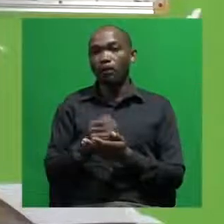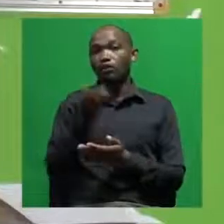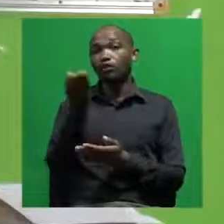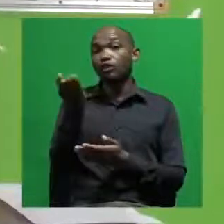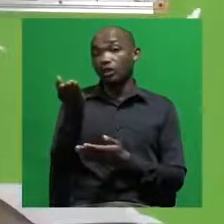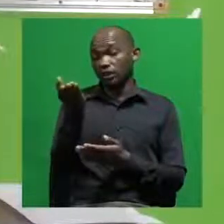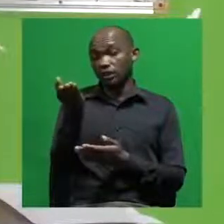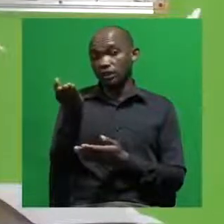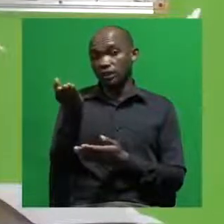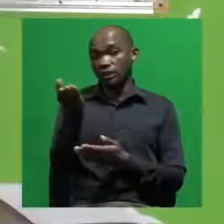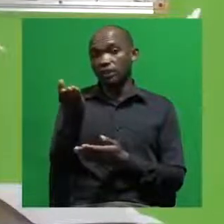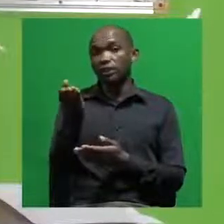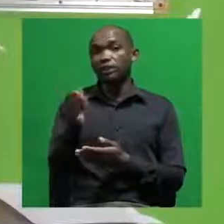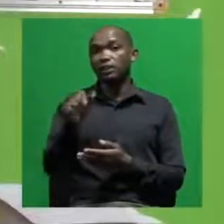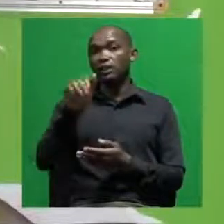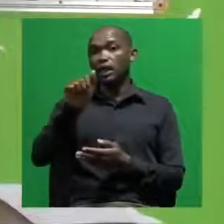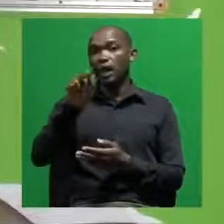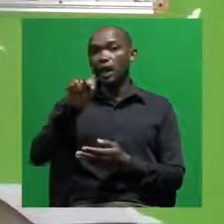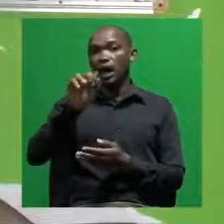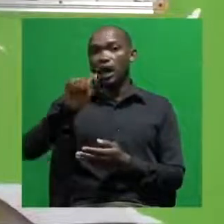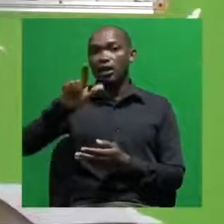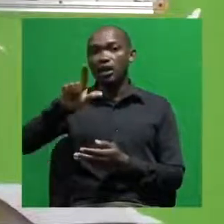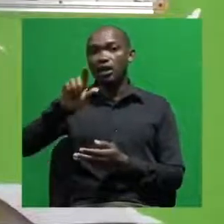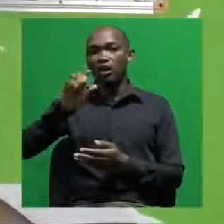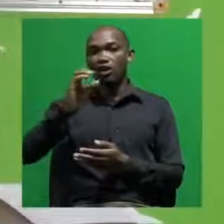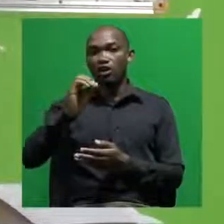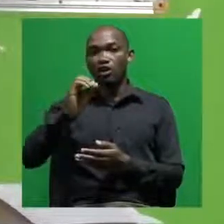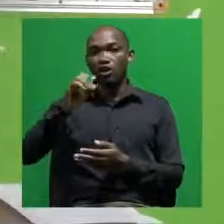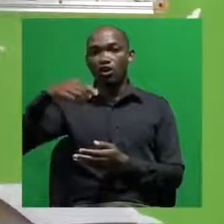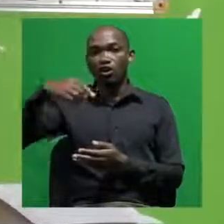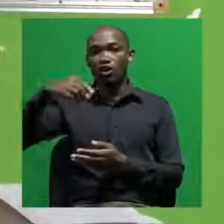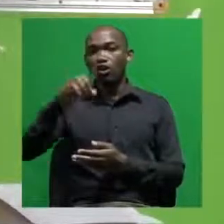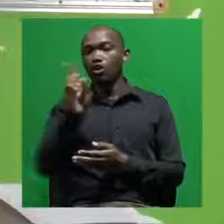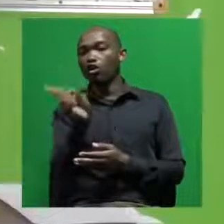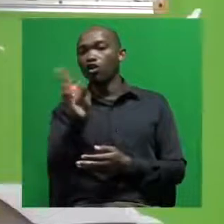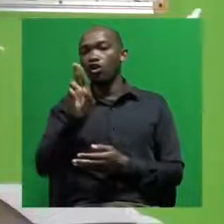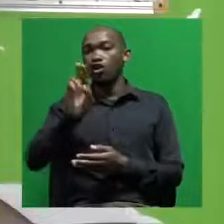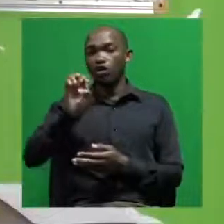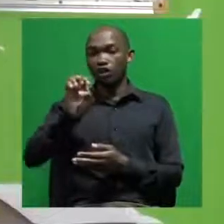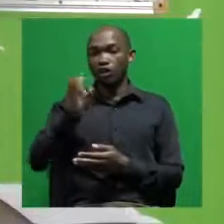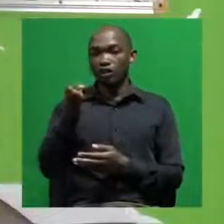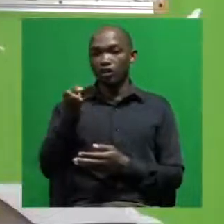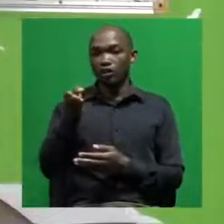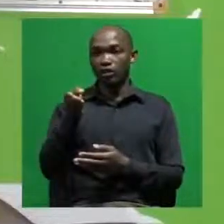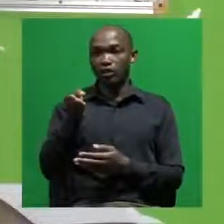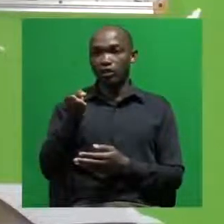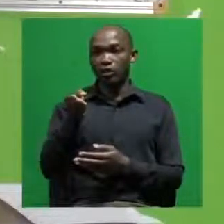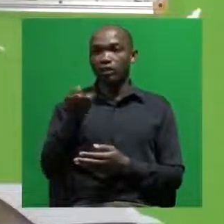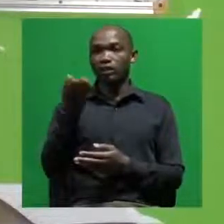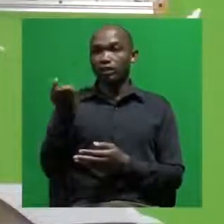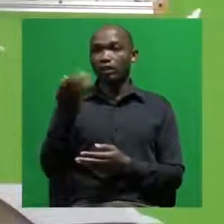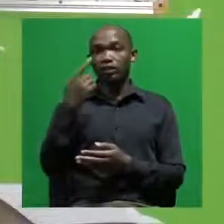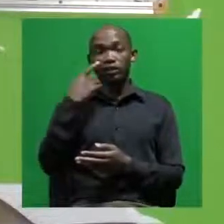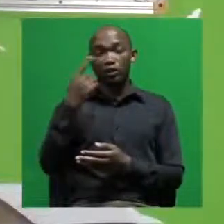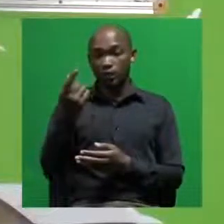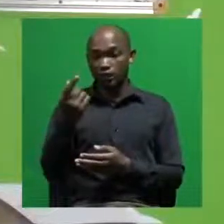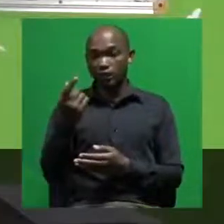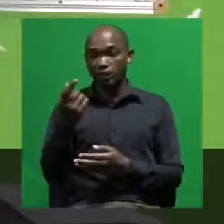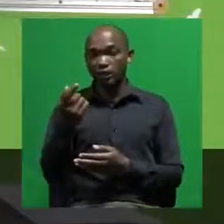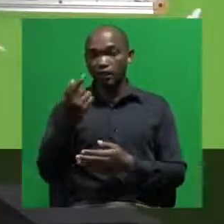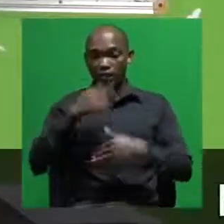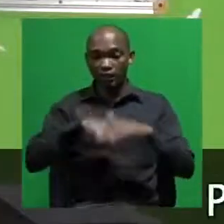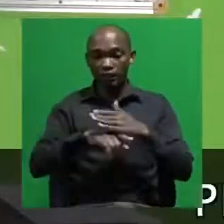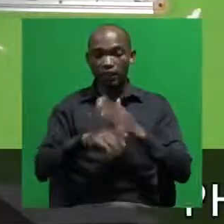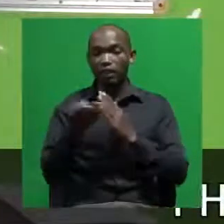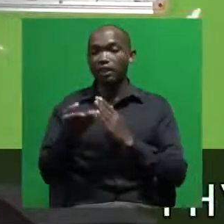analog or mechanical thermometer. So we have the first part, that is a bulb, which is called this